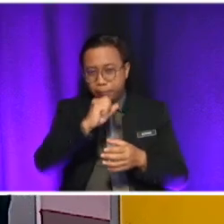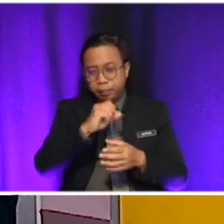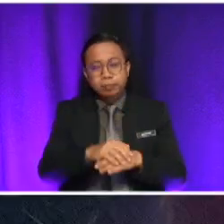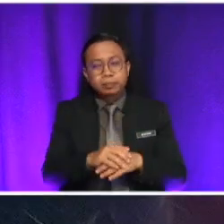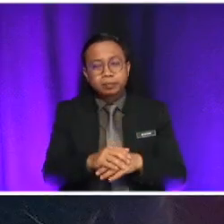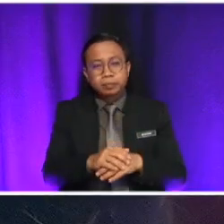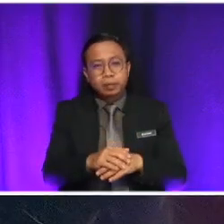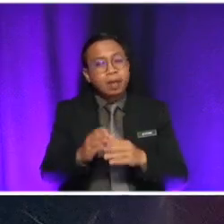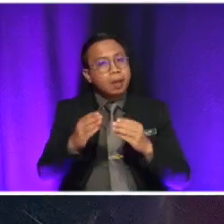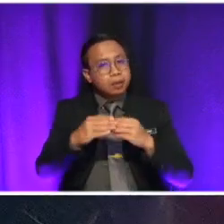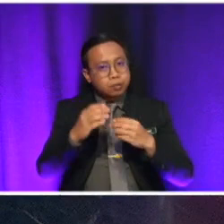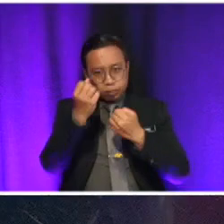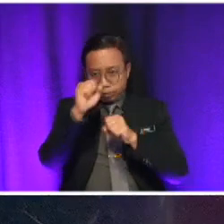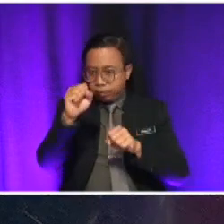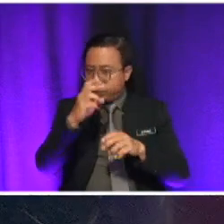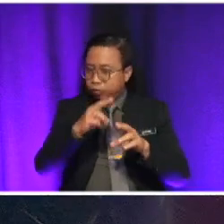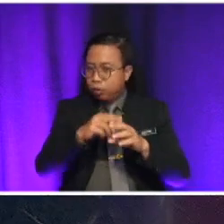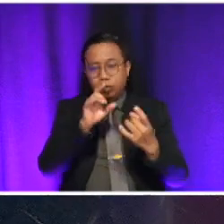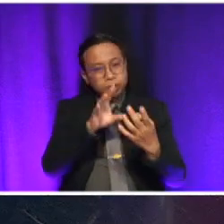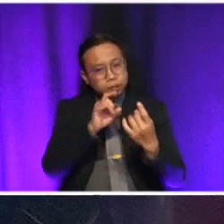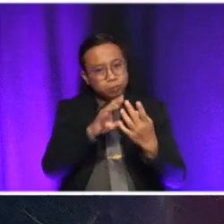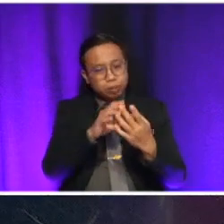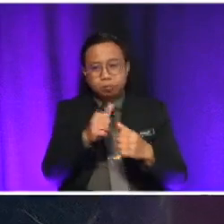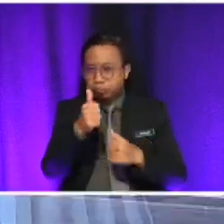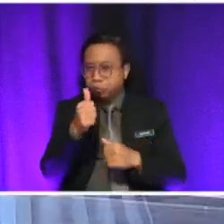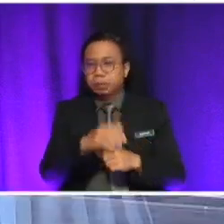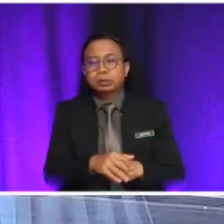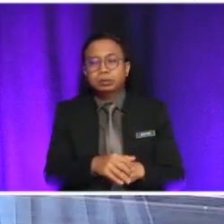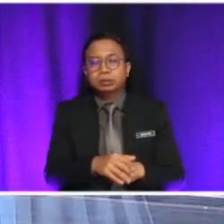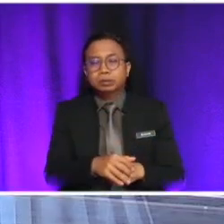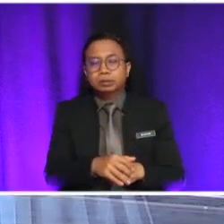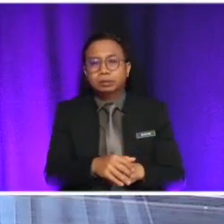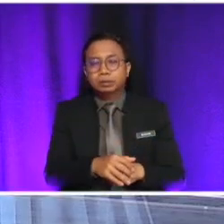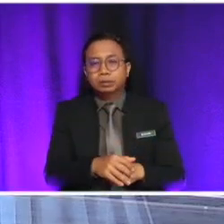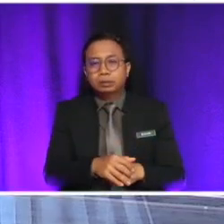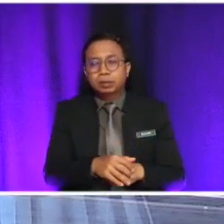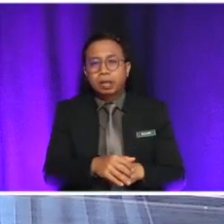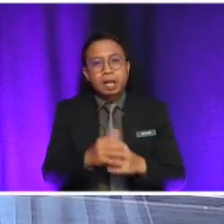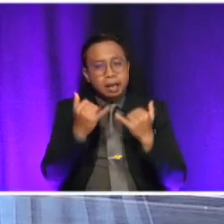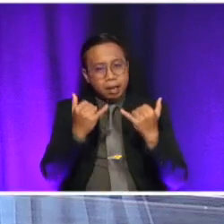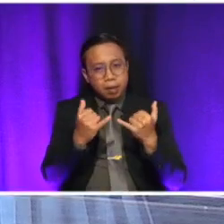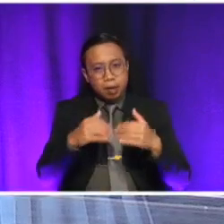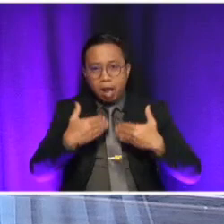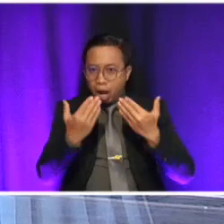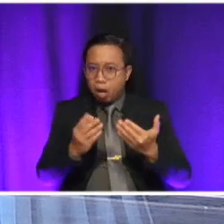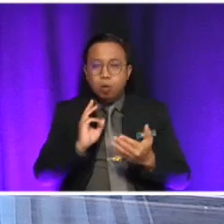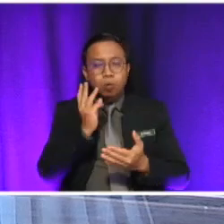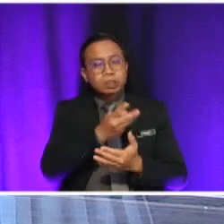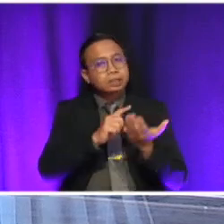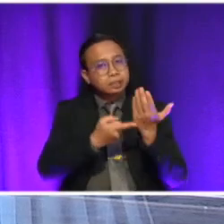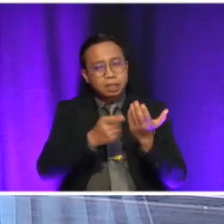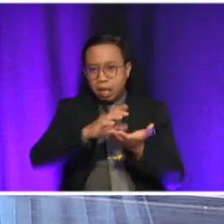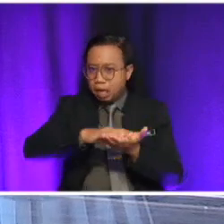be prepared to be super responsive today towards Mr. Mohana's class. All right, now Mr. Mohana, how do we start our lesson